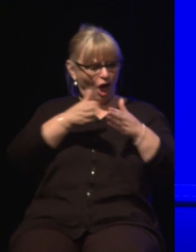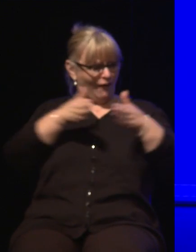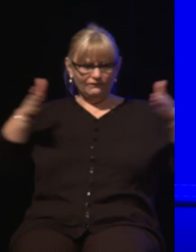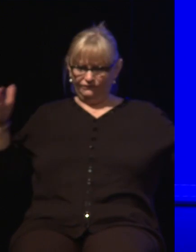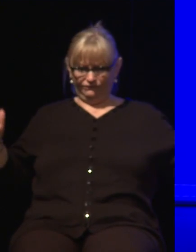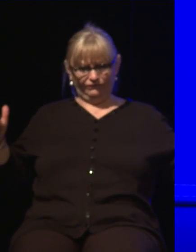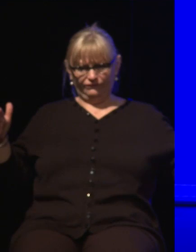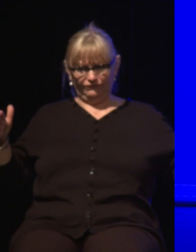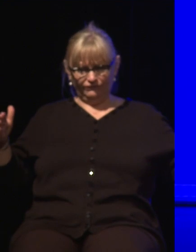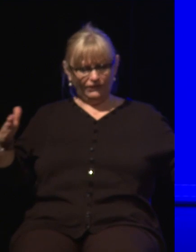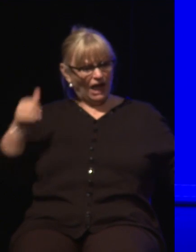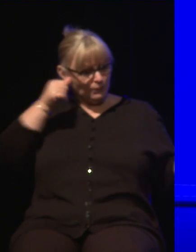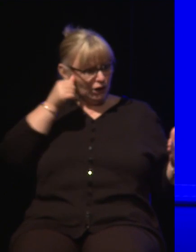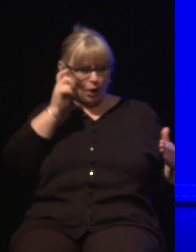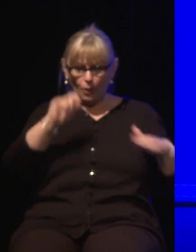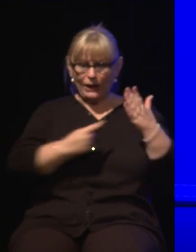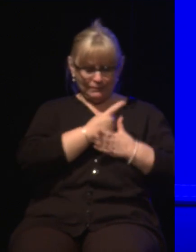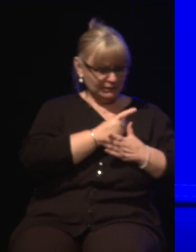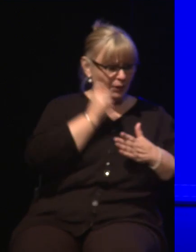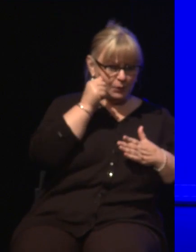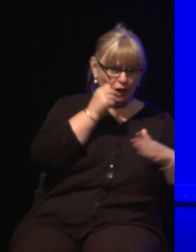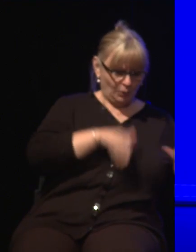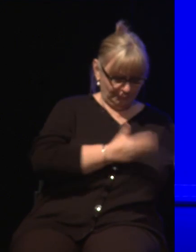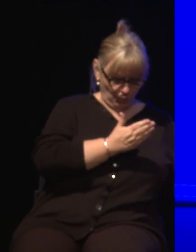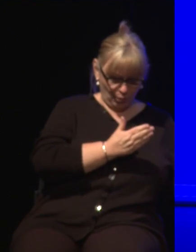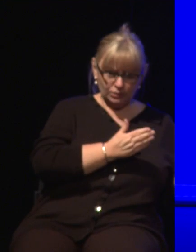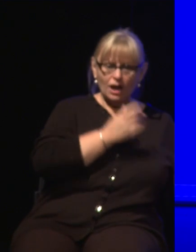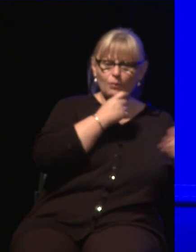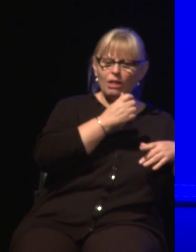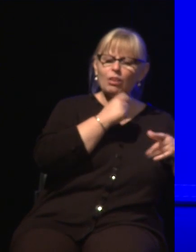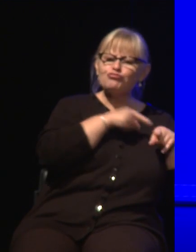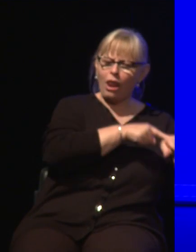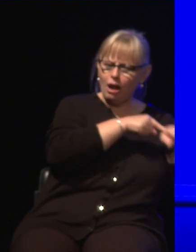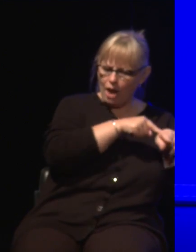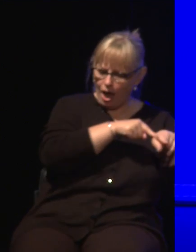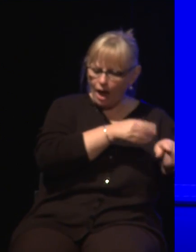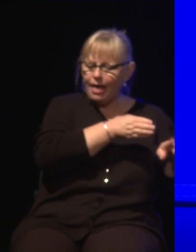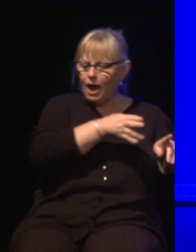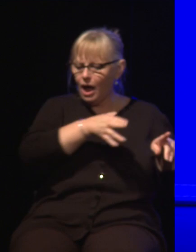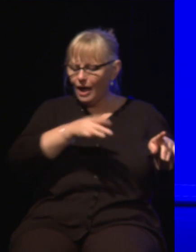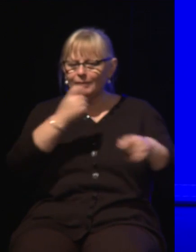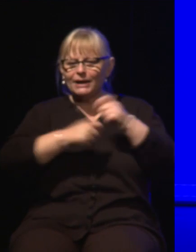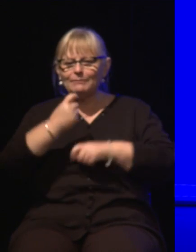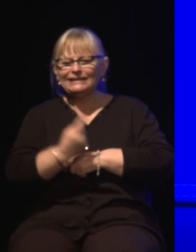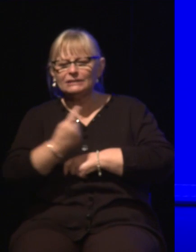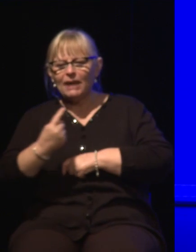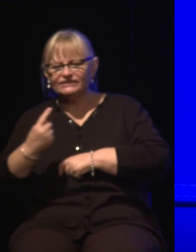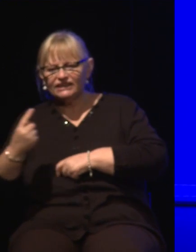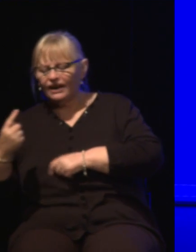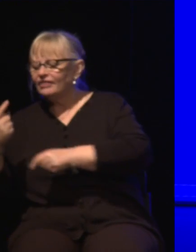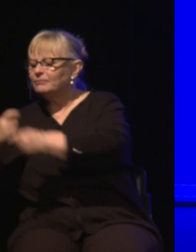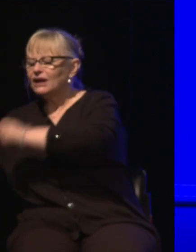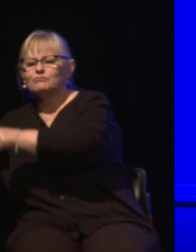course is predictable, as I said. We know in advance that we're going to have these periods of predictability. But what's unpredictable are